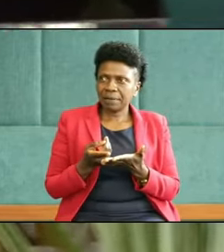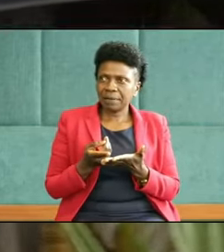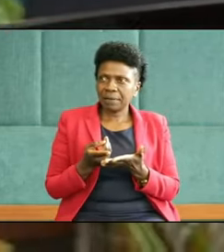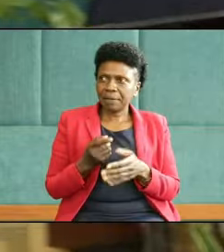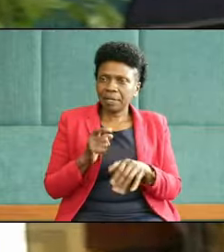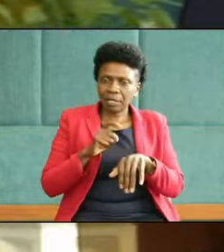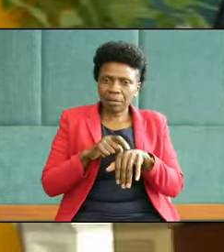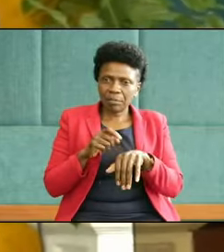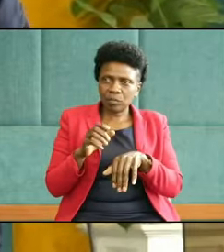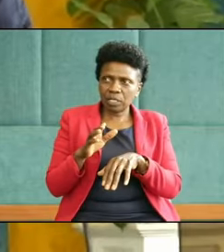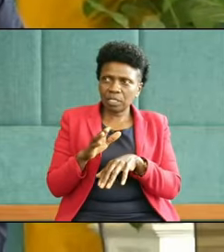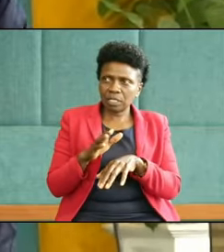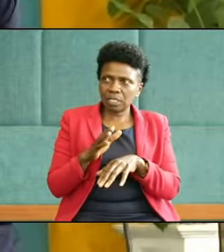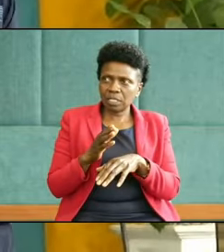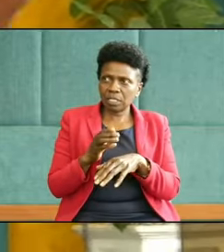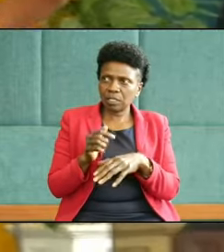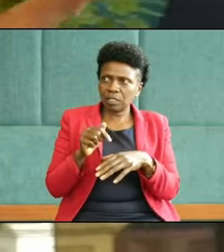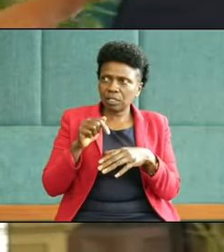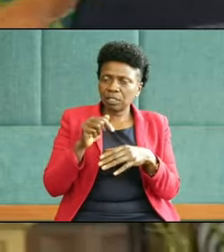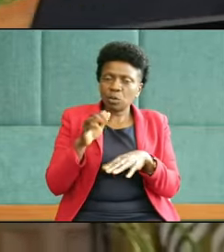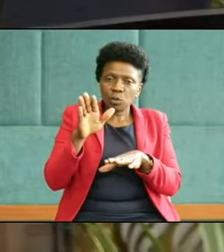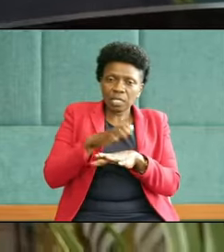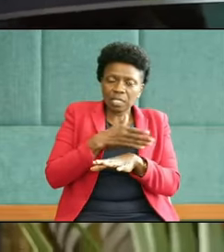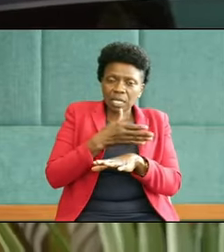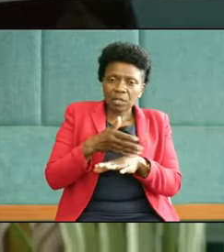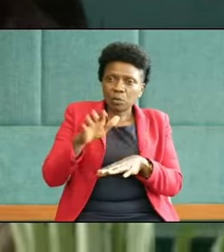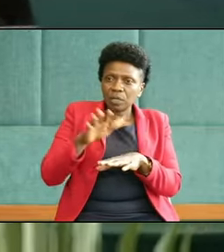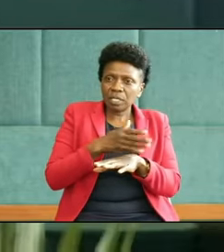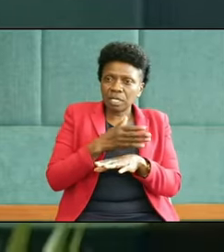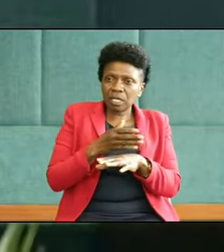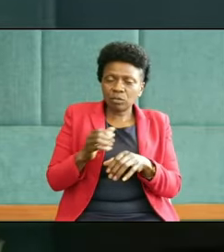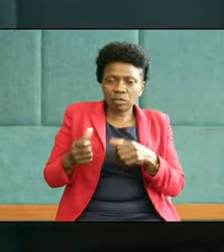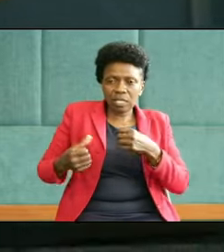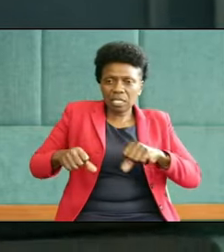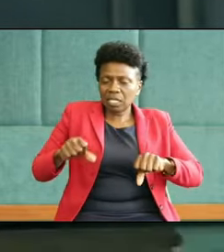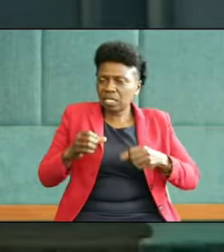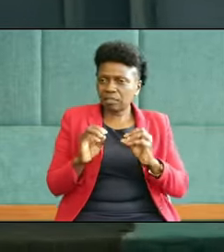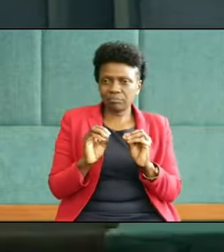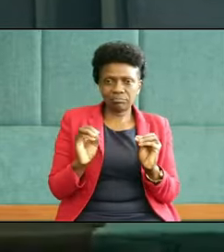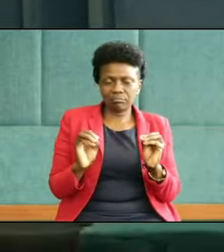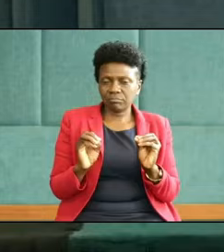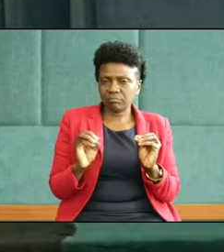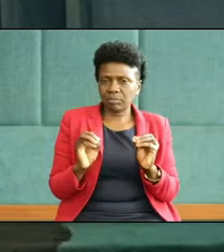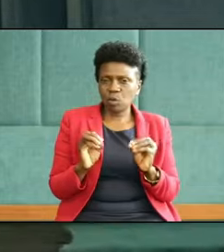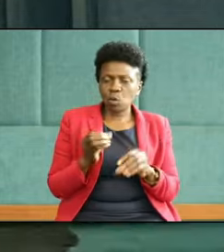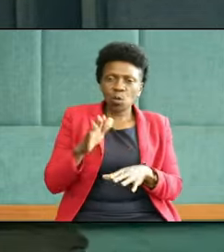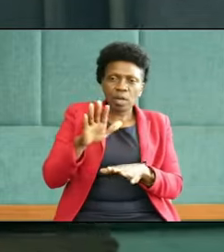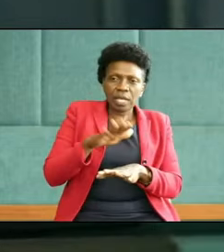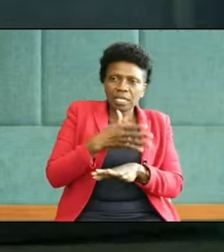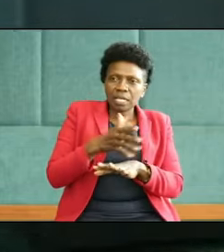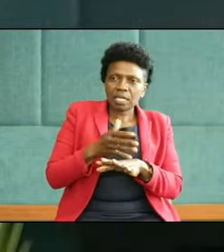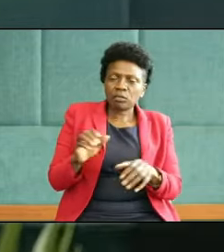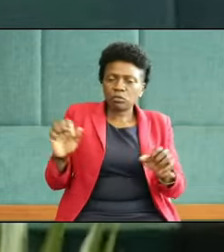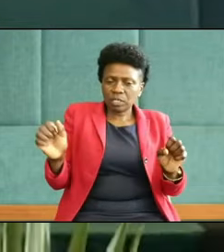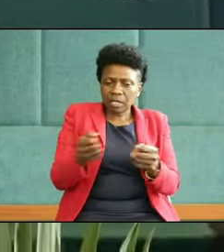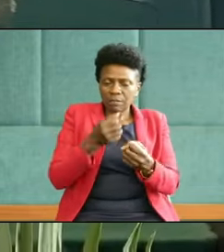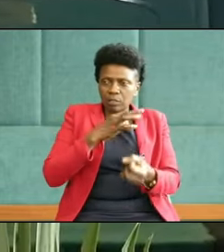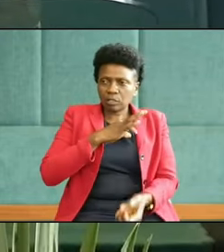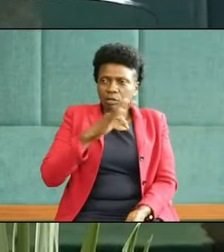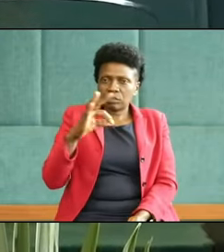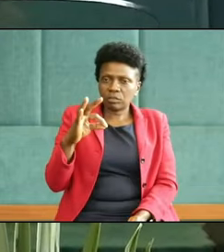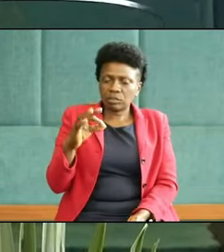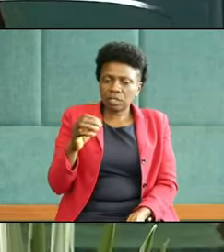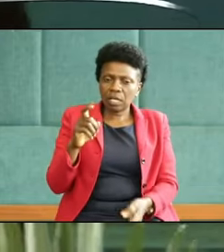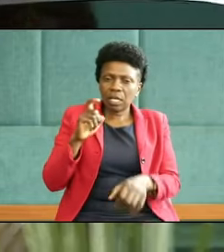When we sing, we don't sing to entertain, we sing to save souls. When we teach and